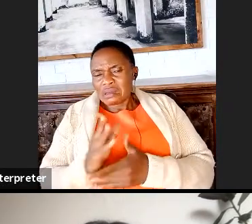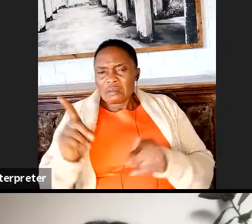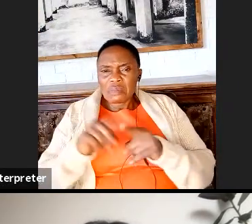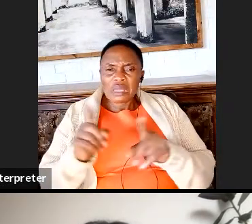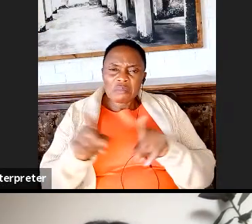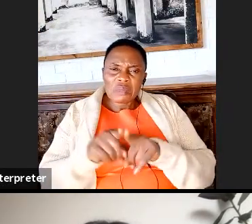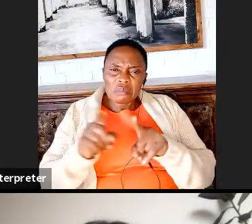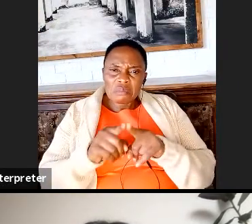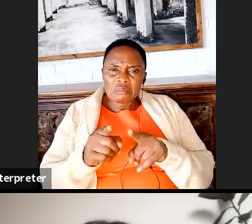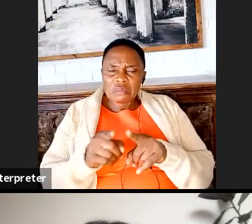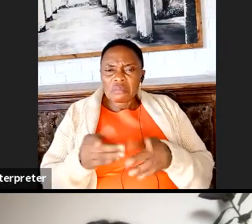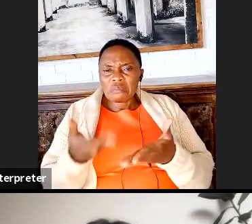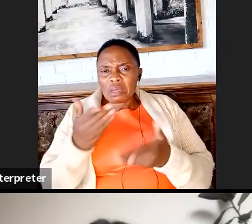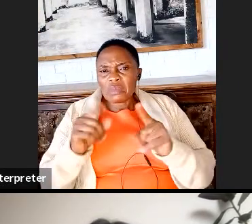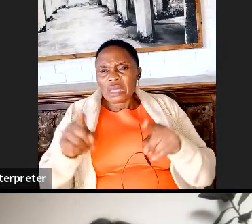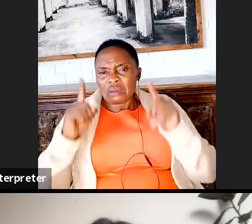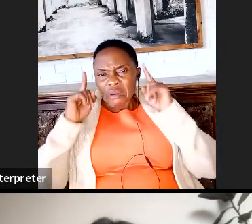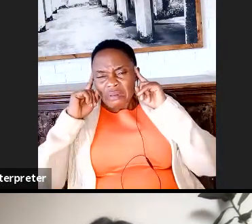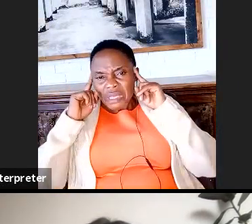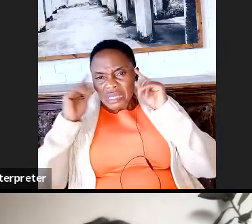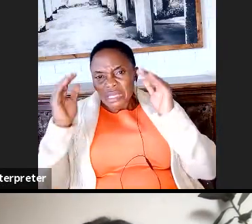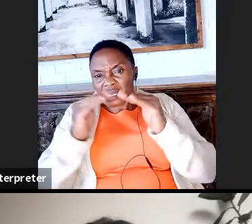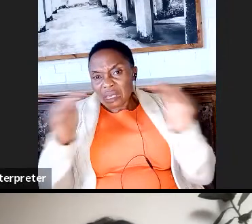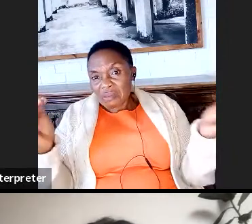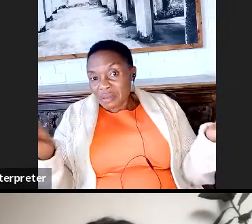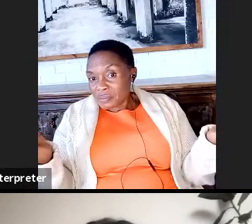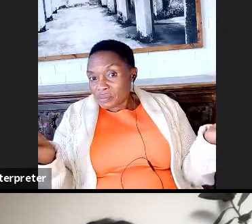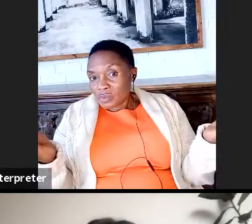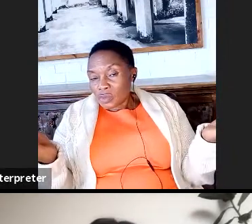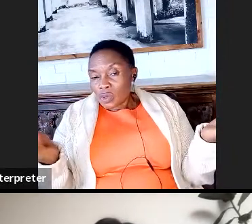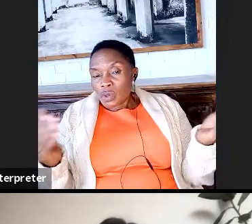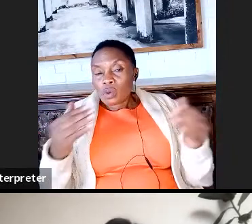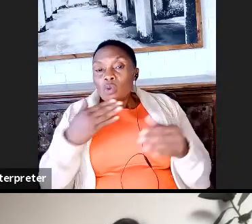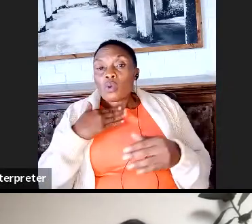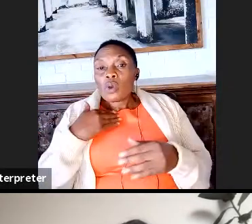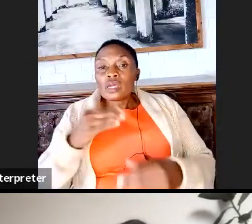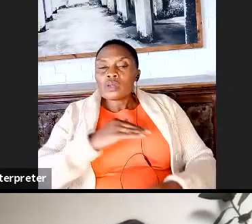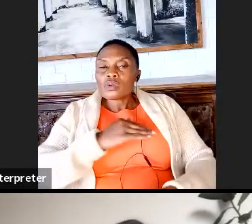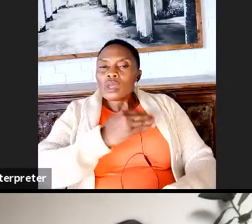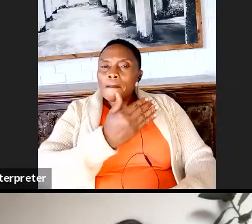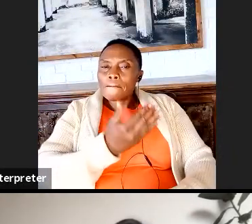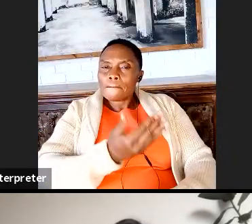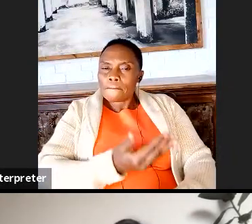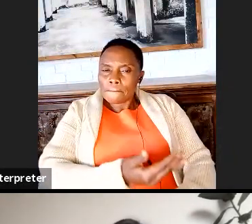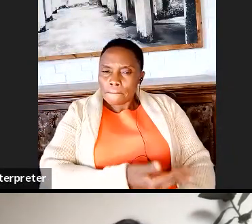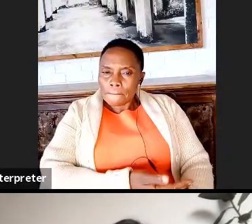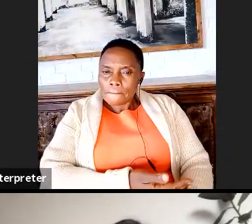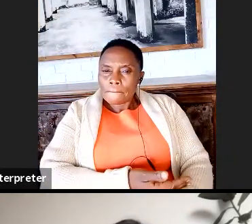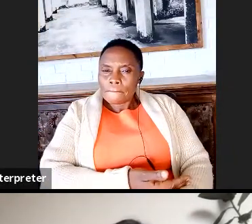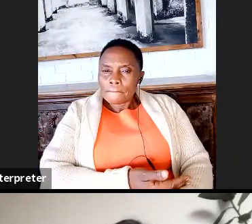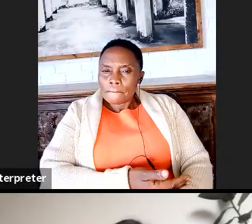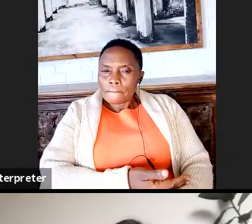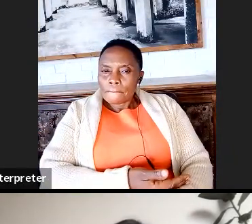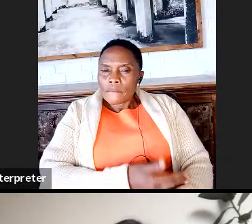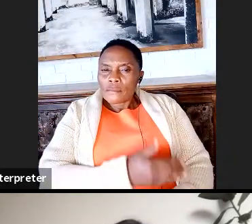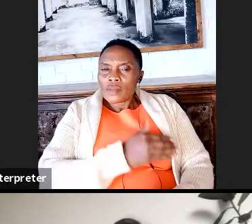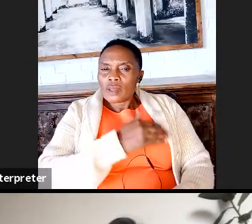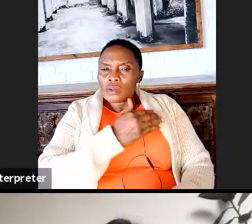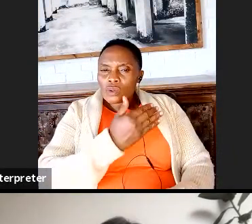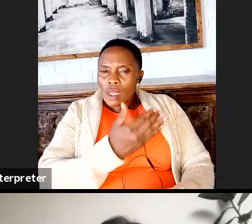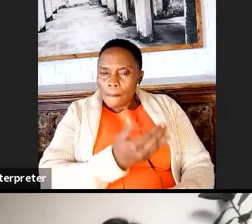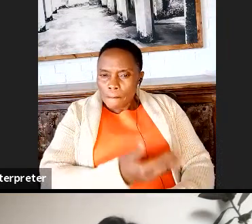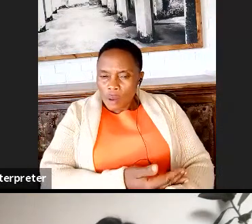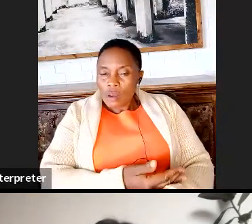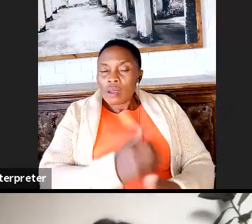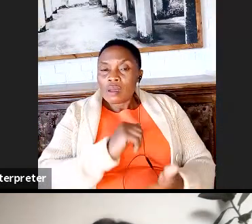colleges, or just to empower See, because knowledge is power. If you